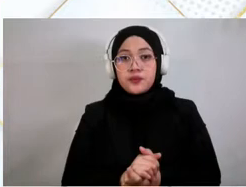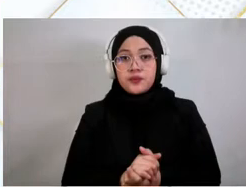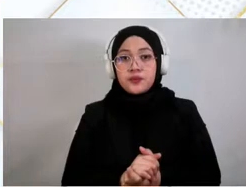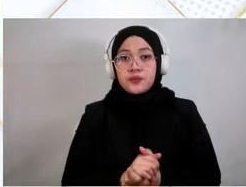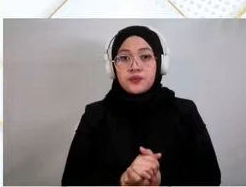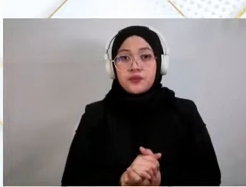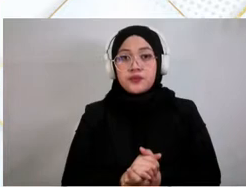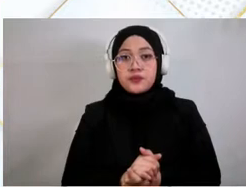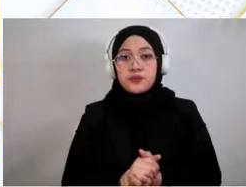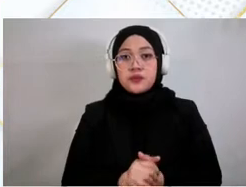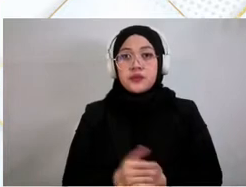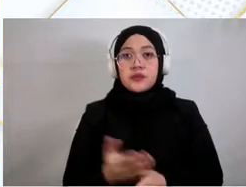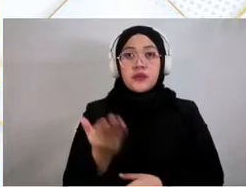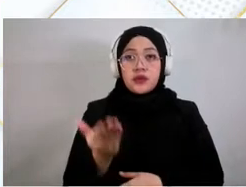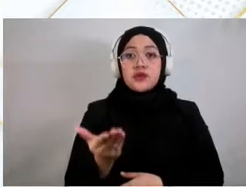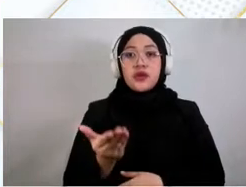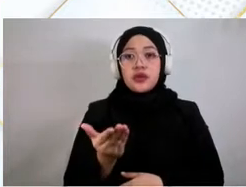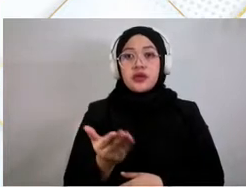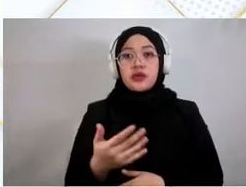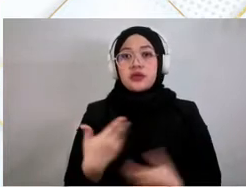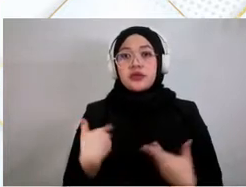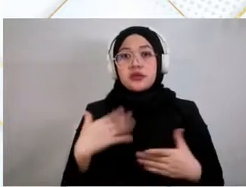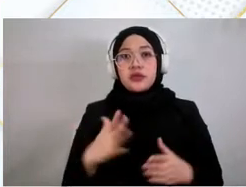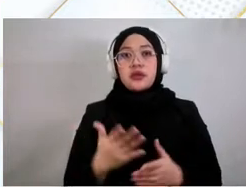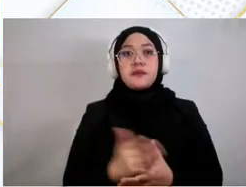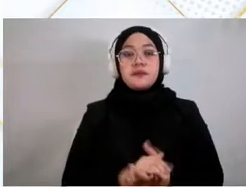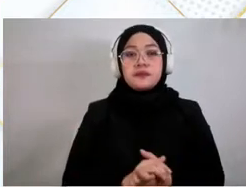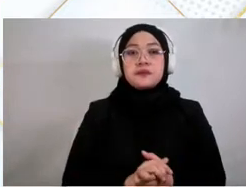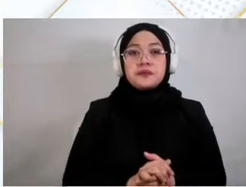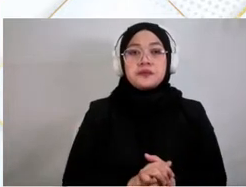Banyu first, and maybe Natalie would like to add on that.